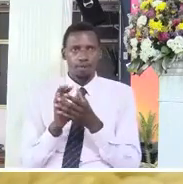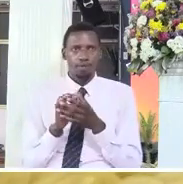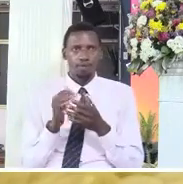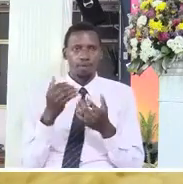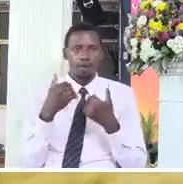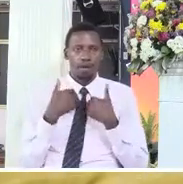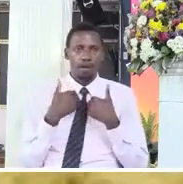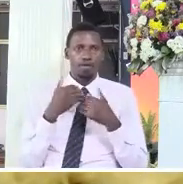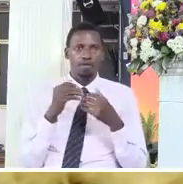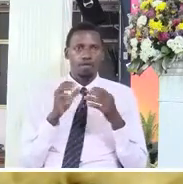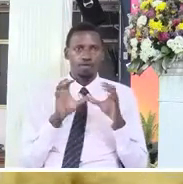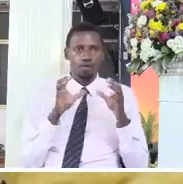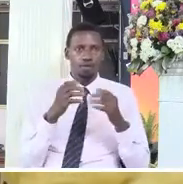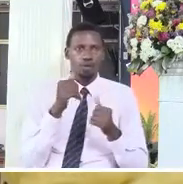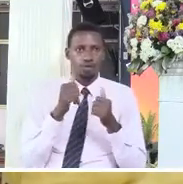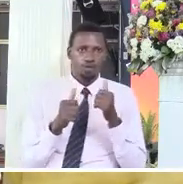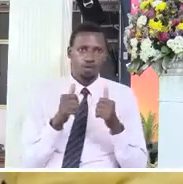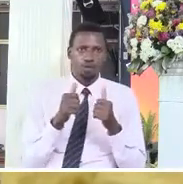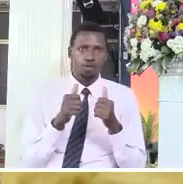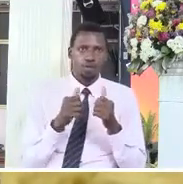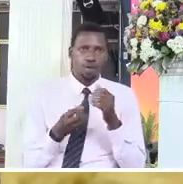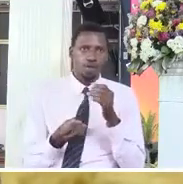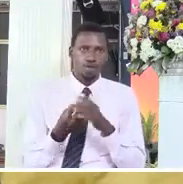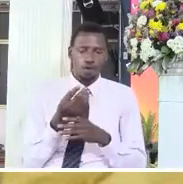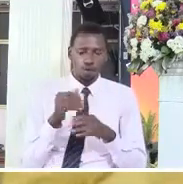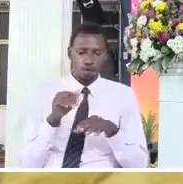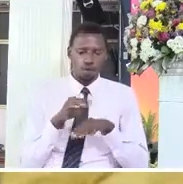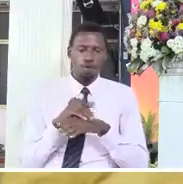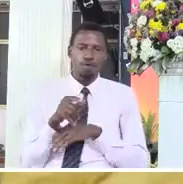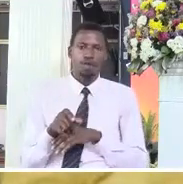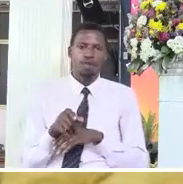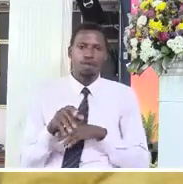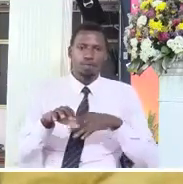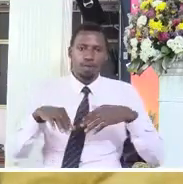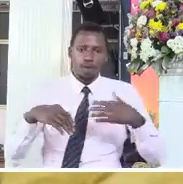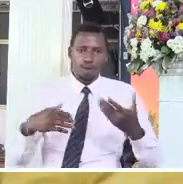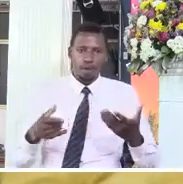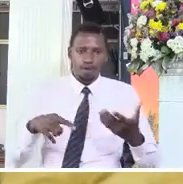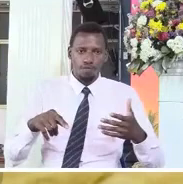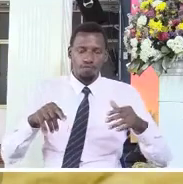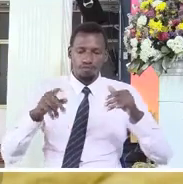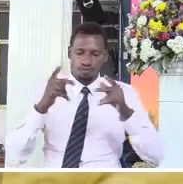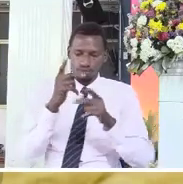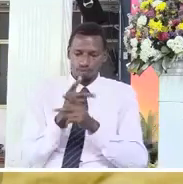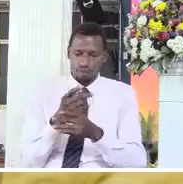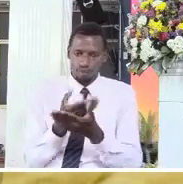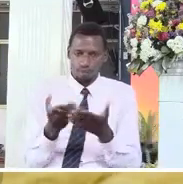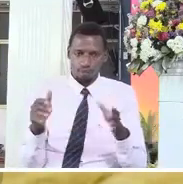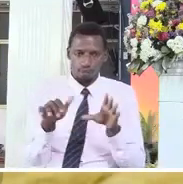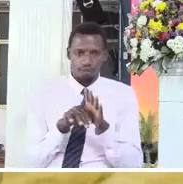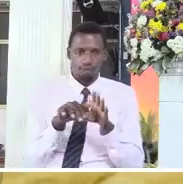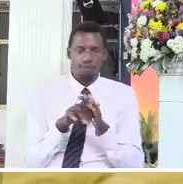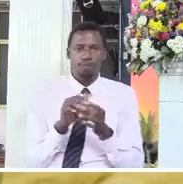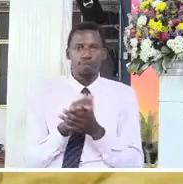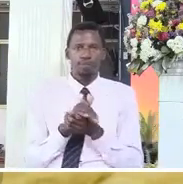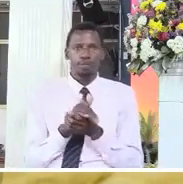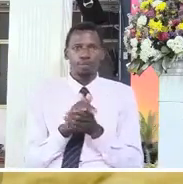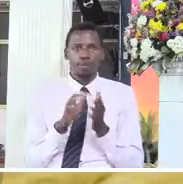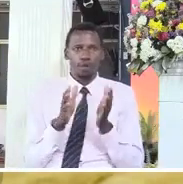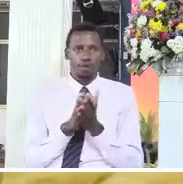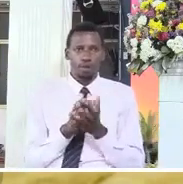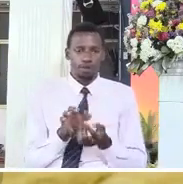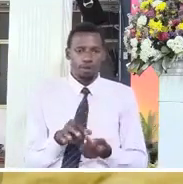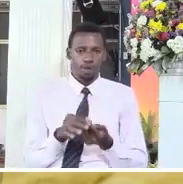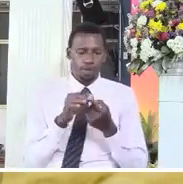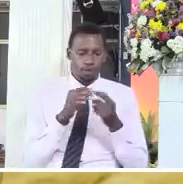formed on this, that how do we retain these members? Now, with a specific